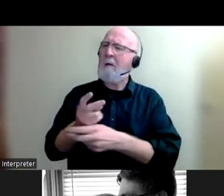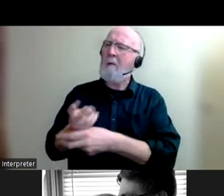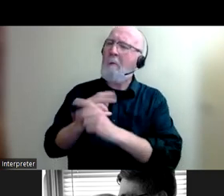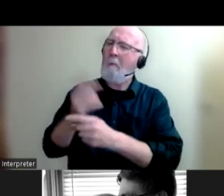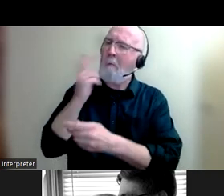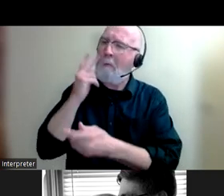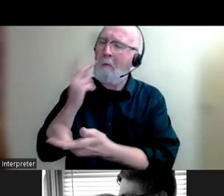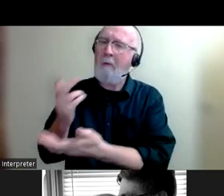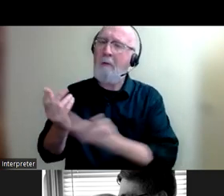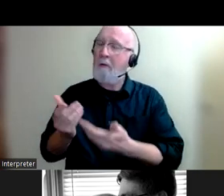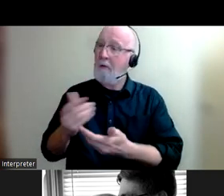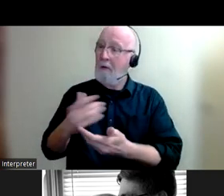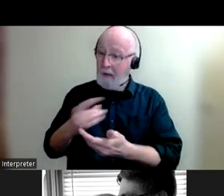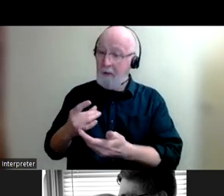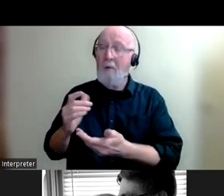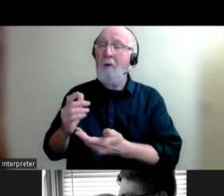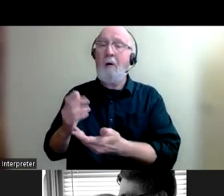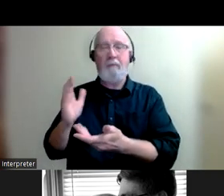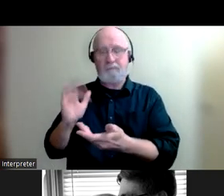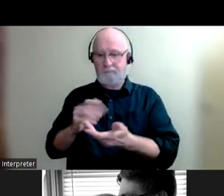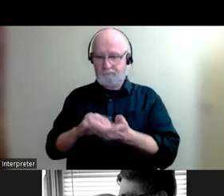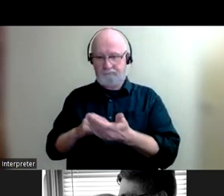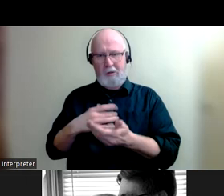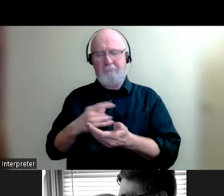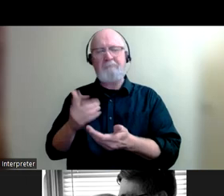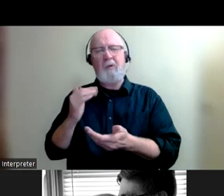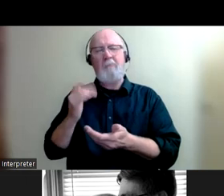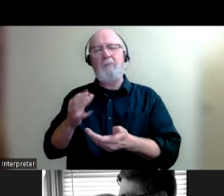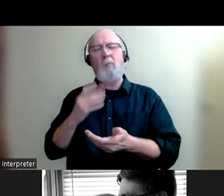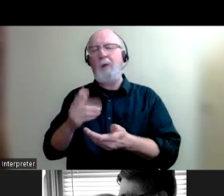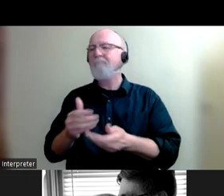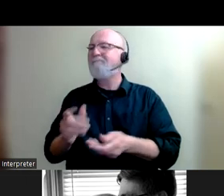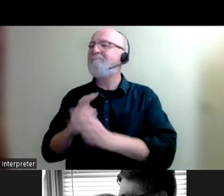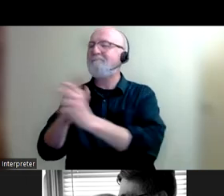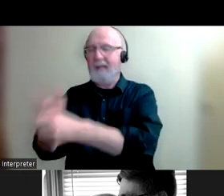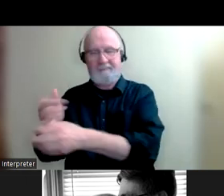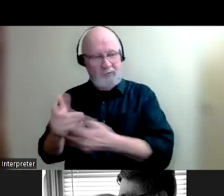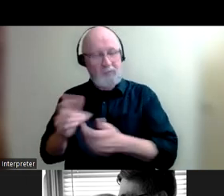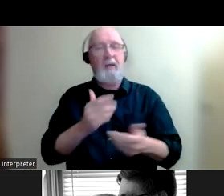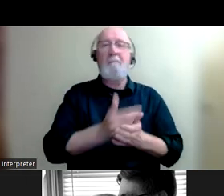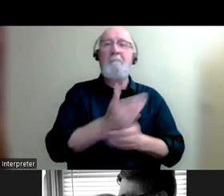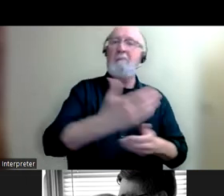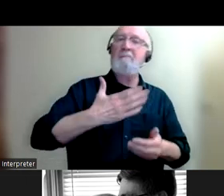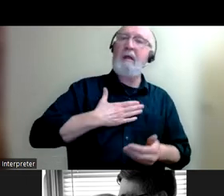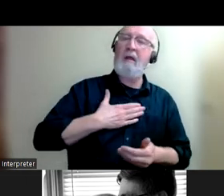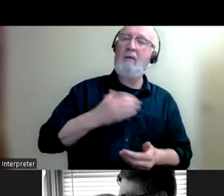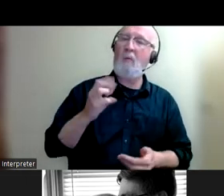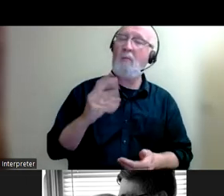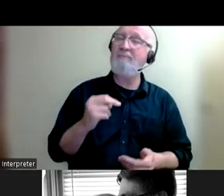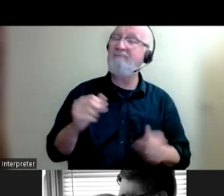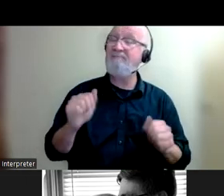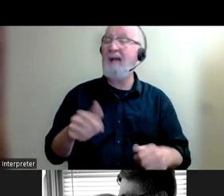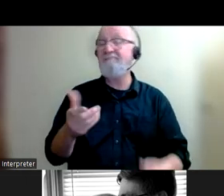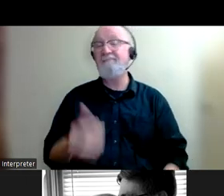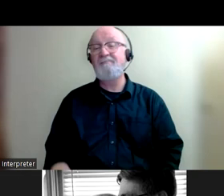and purchase your own, well, at least you kind of know, you know, what's involved in the game, which is really nice. So I think one of the things to remember